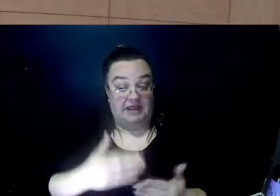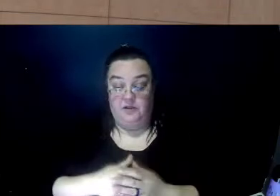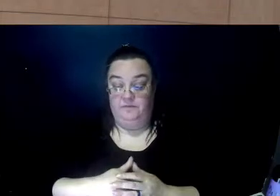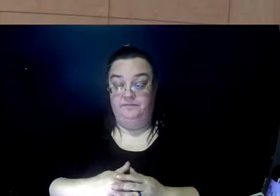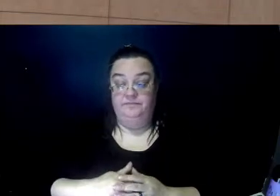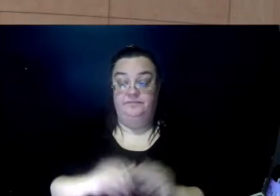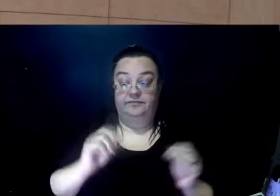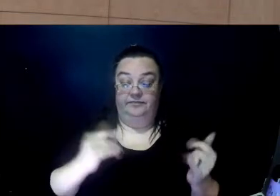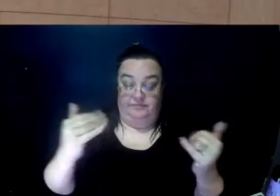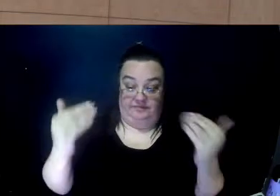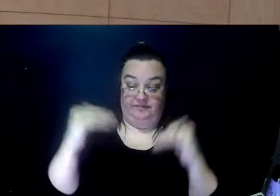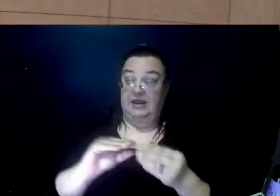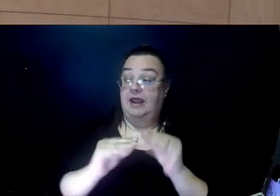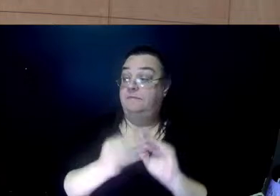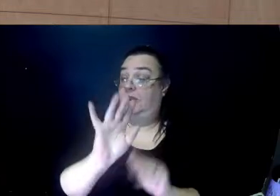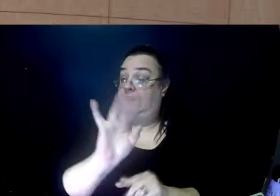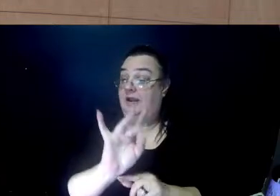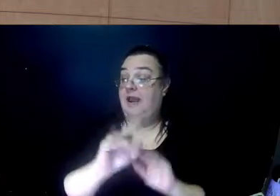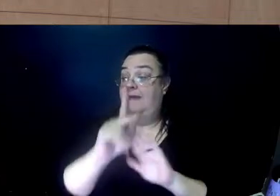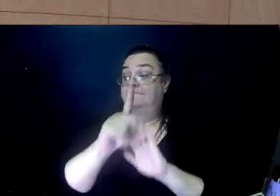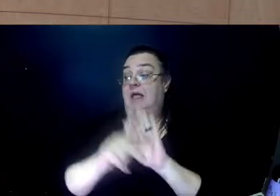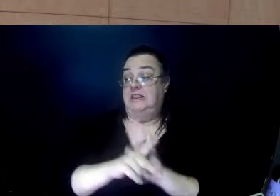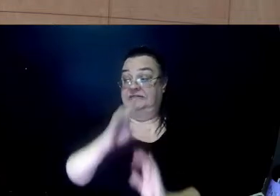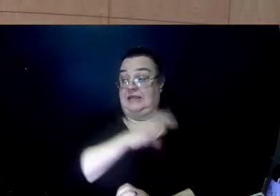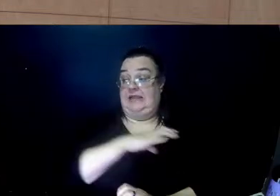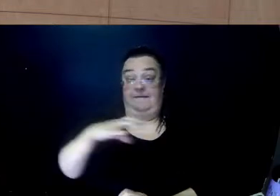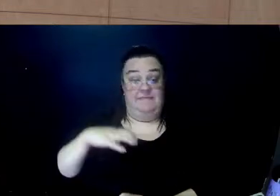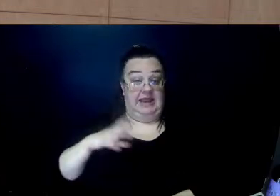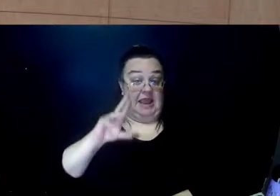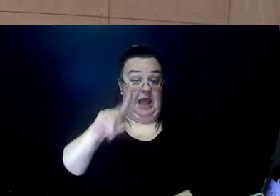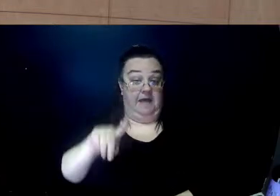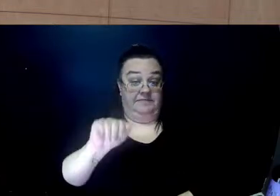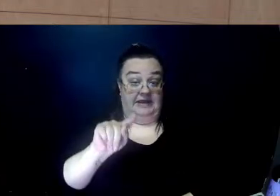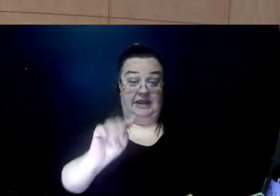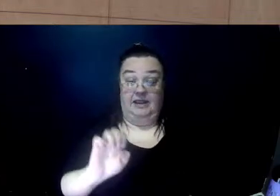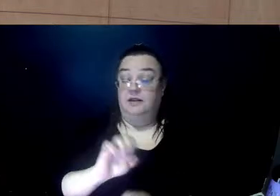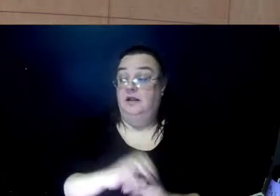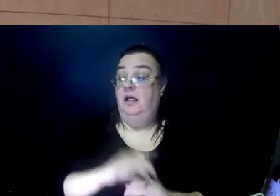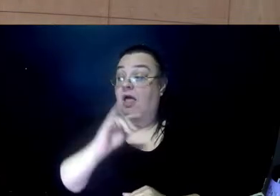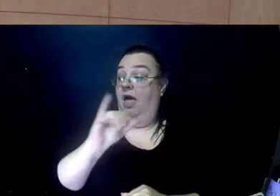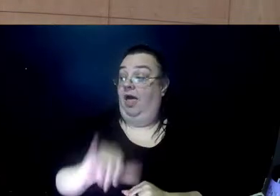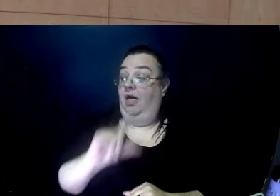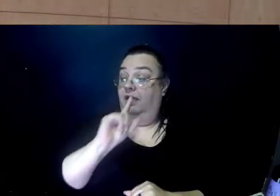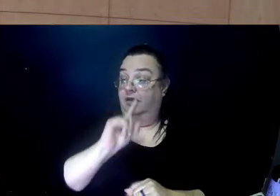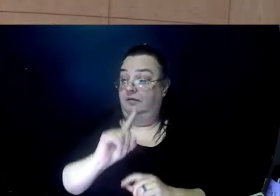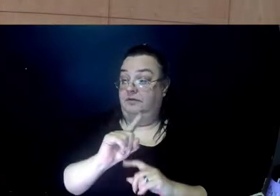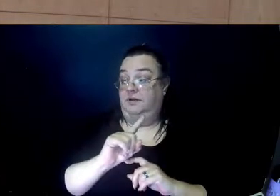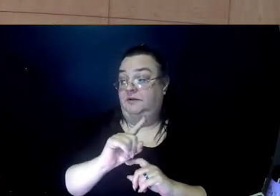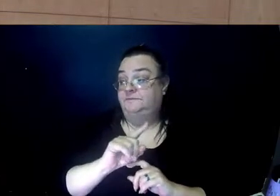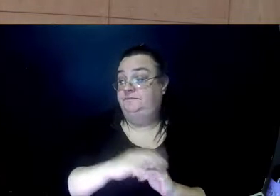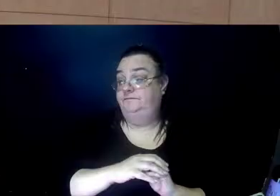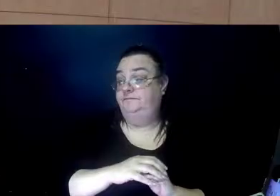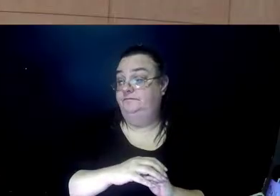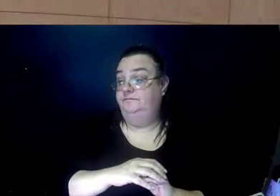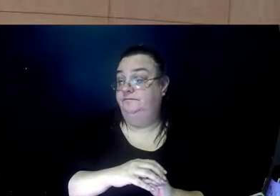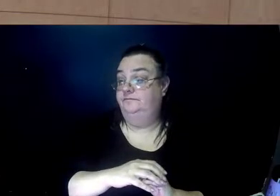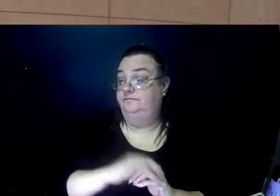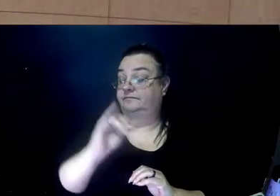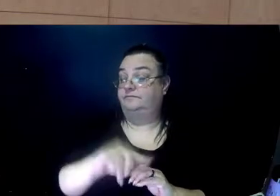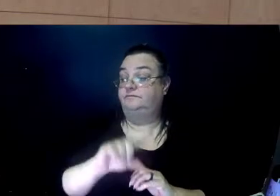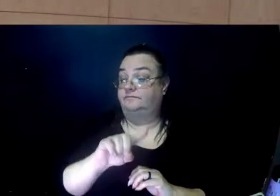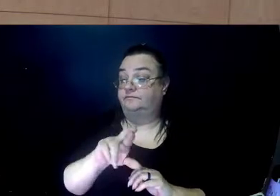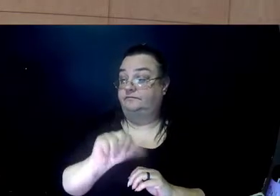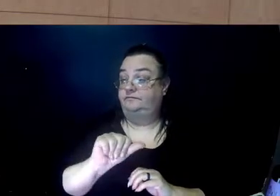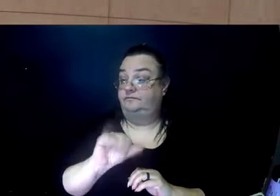Okay, on to item 8, Policy Committee updates. This is the draft